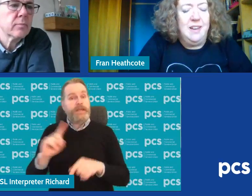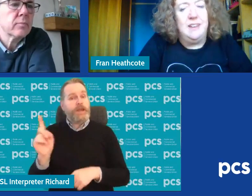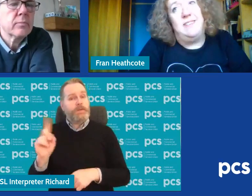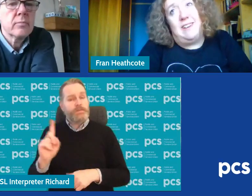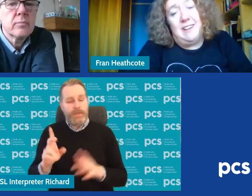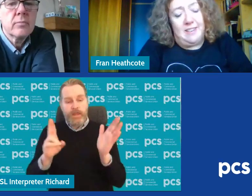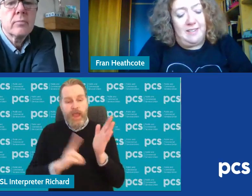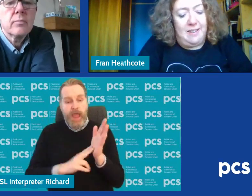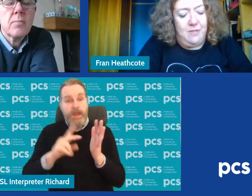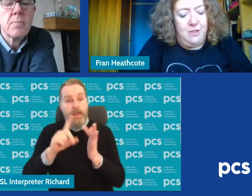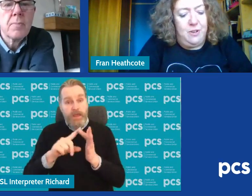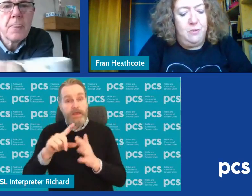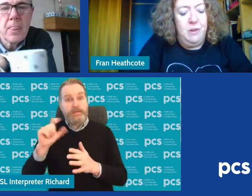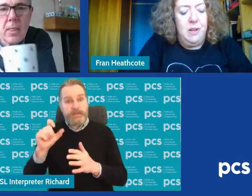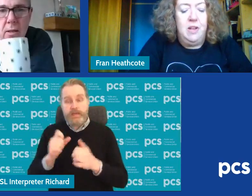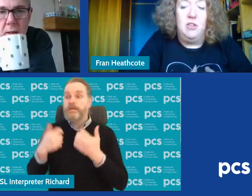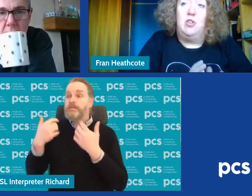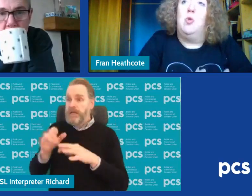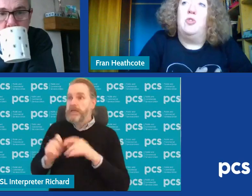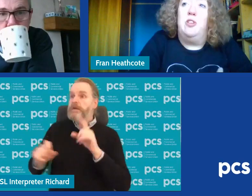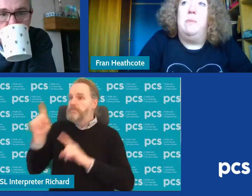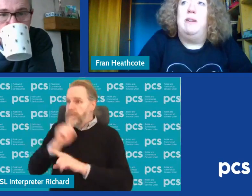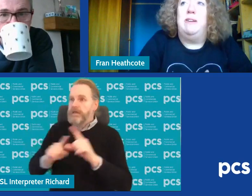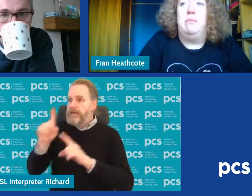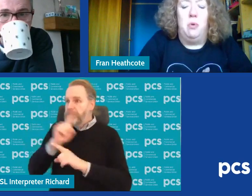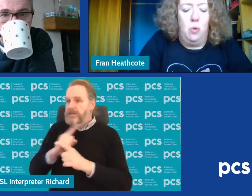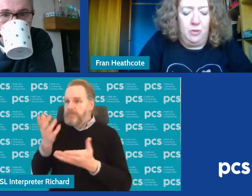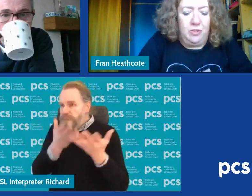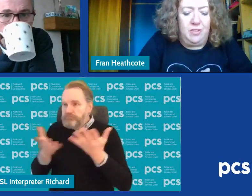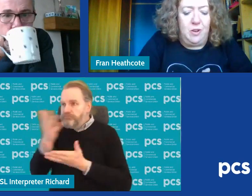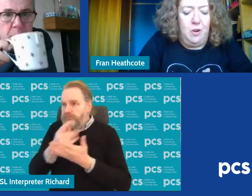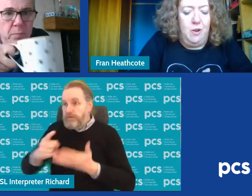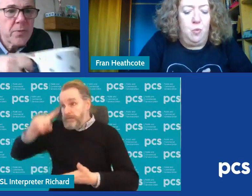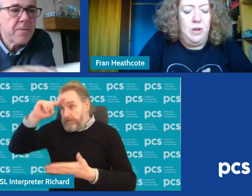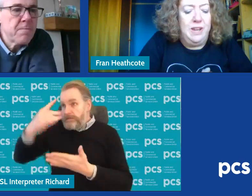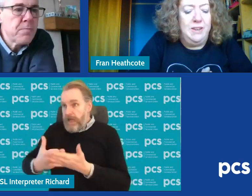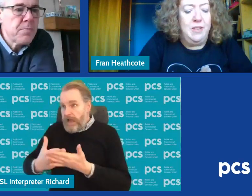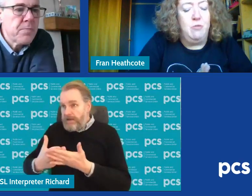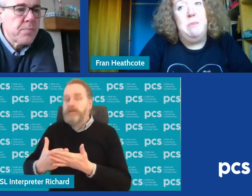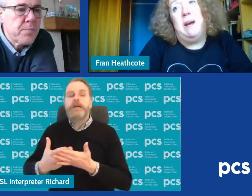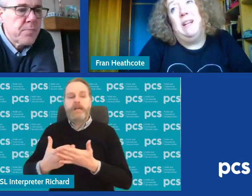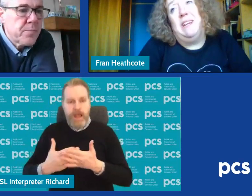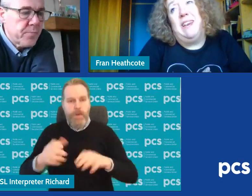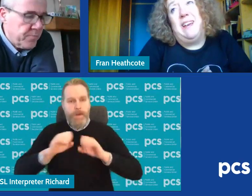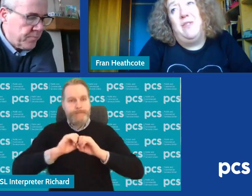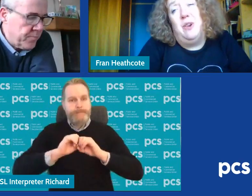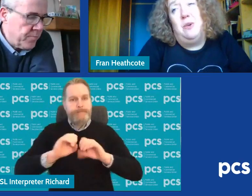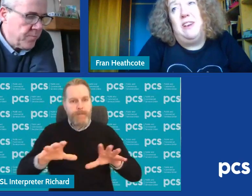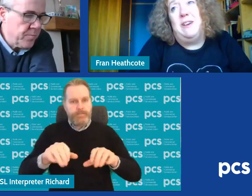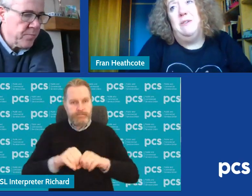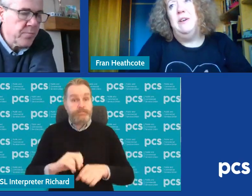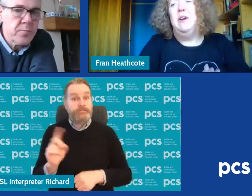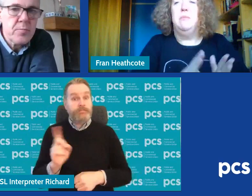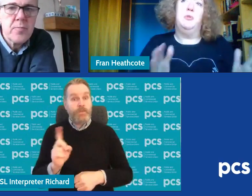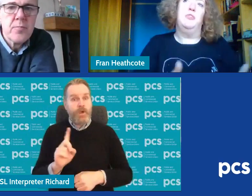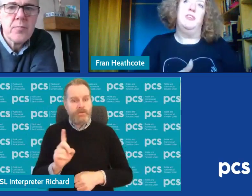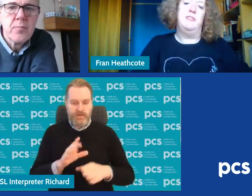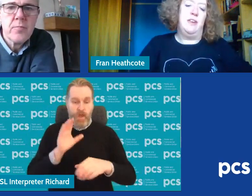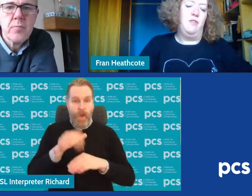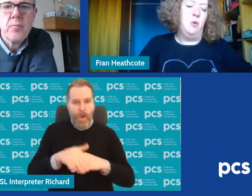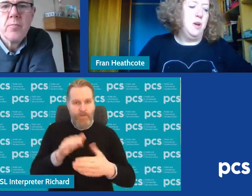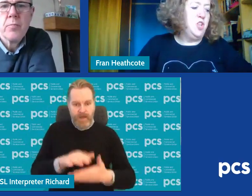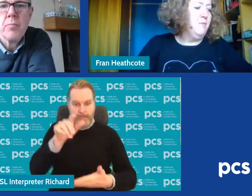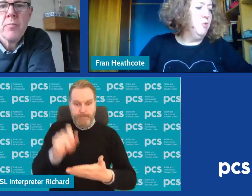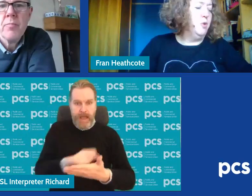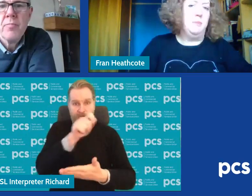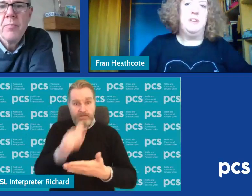discussed and decided this afternoon, to talk to you about the importance of winning the reballot and getting the vote out, but also to